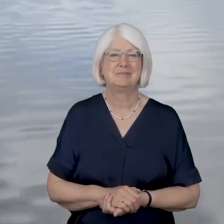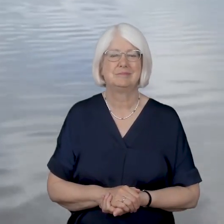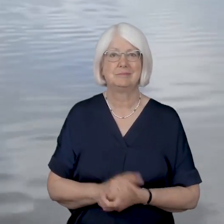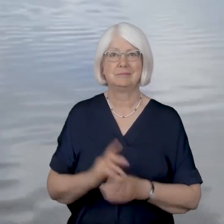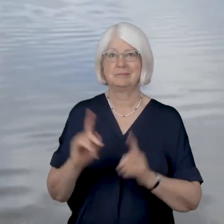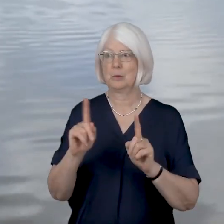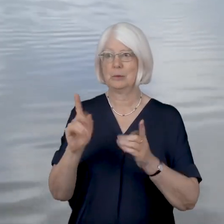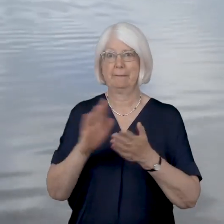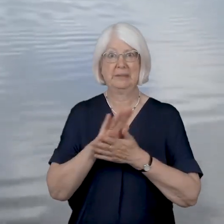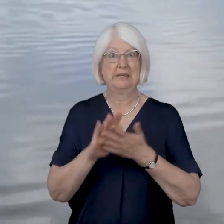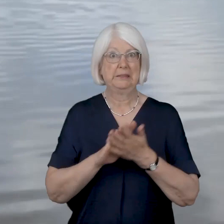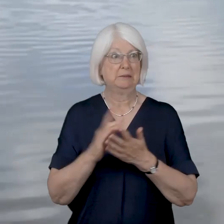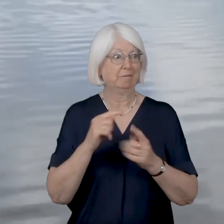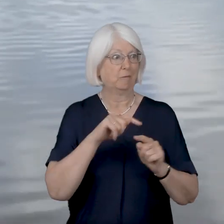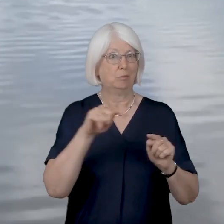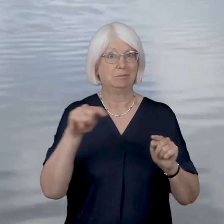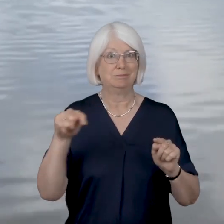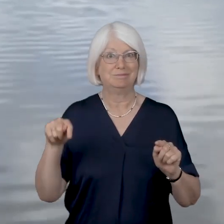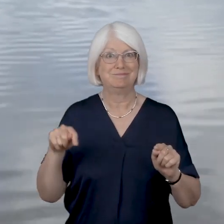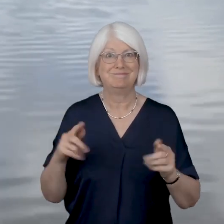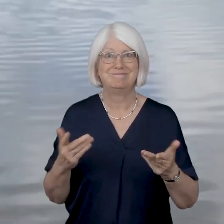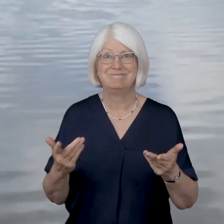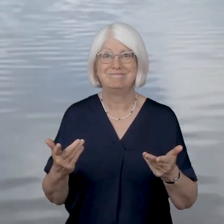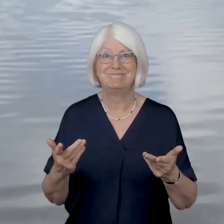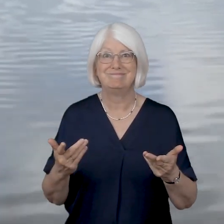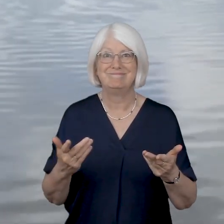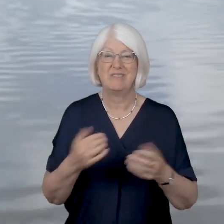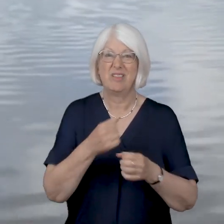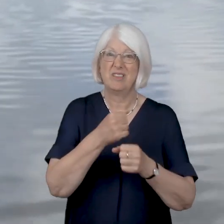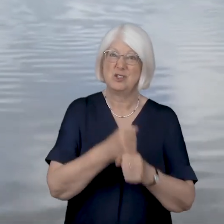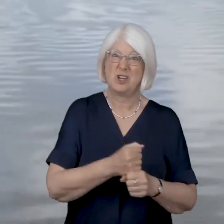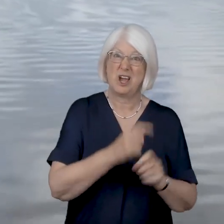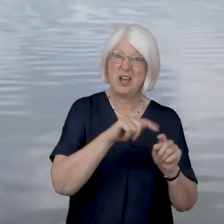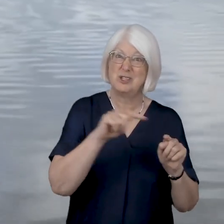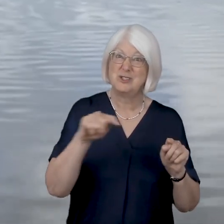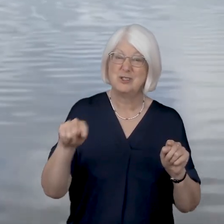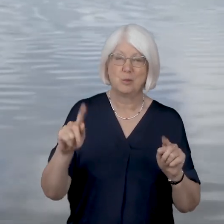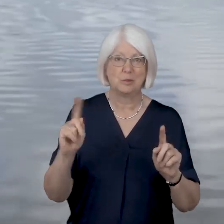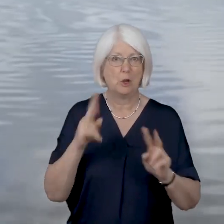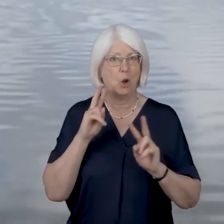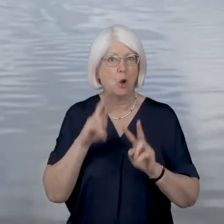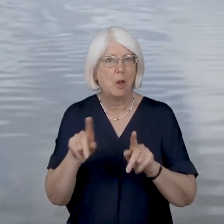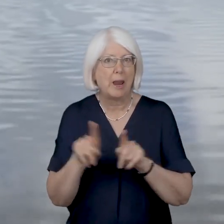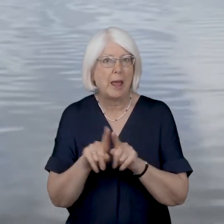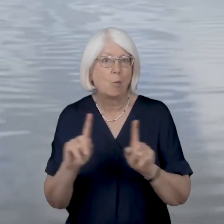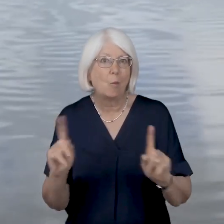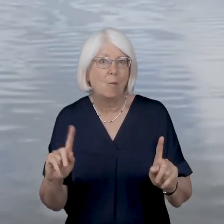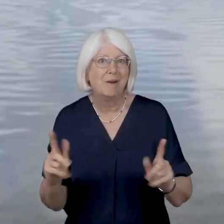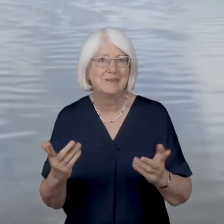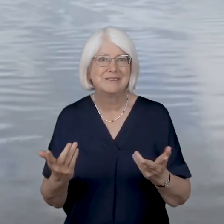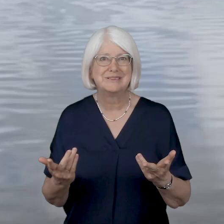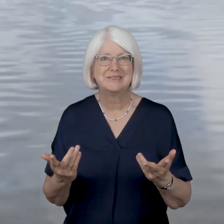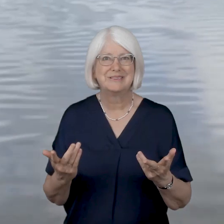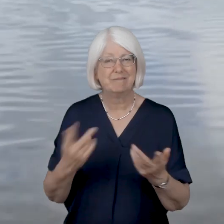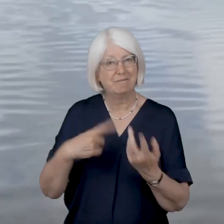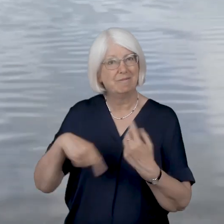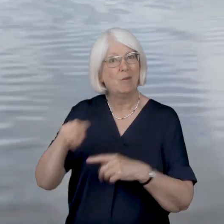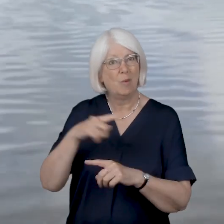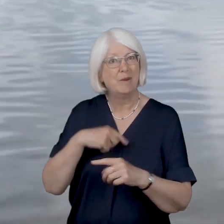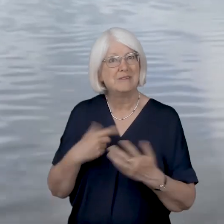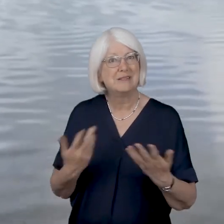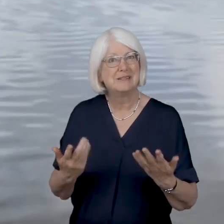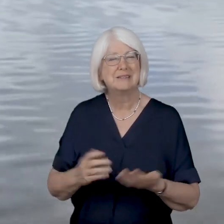What might that mean for the church? What might that look like for us